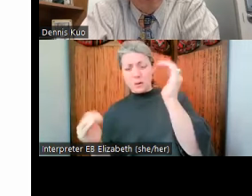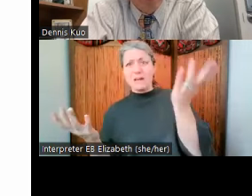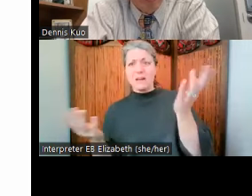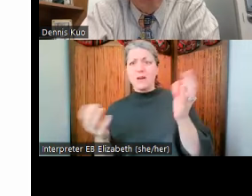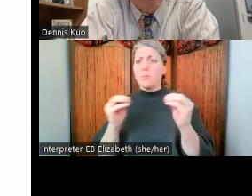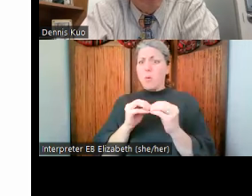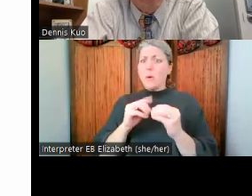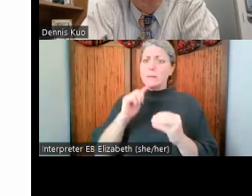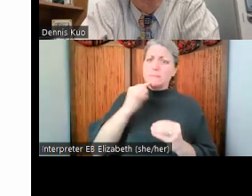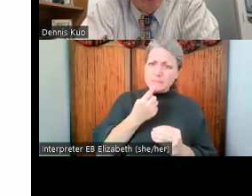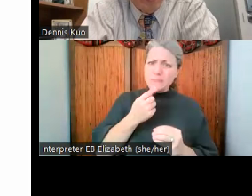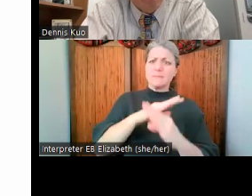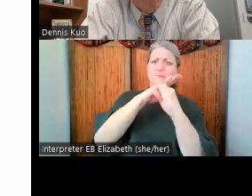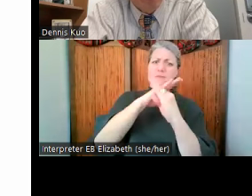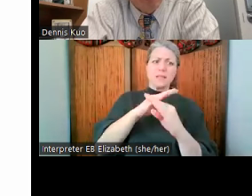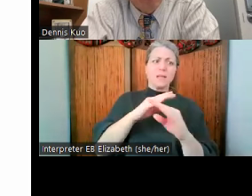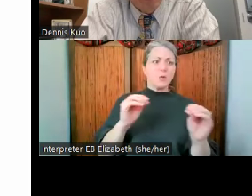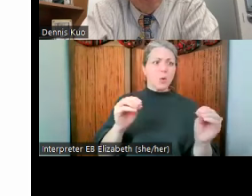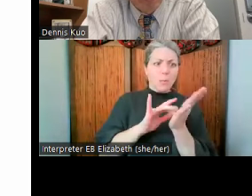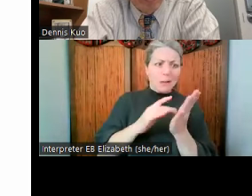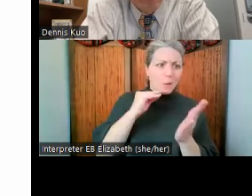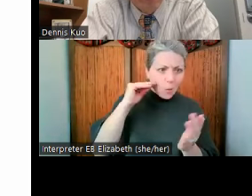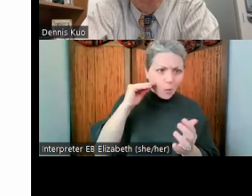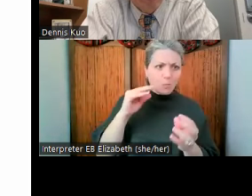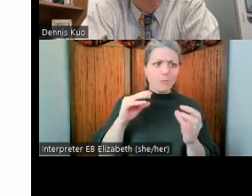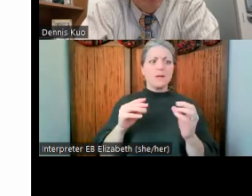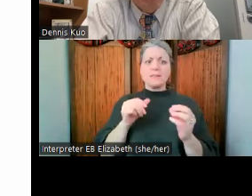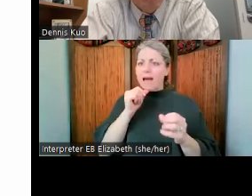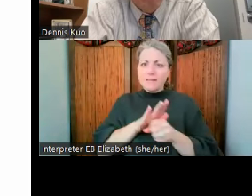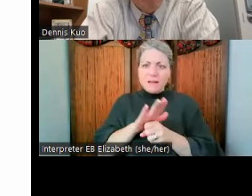that they don't have continuous and adequate insurance,